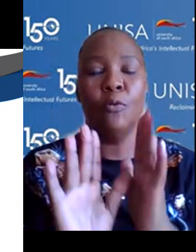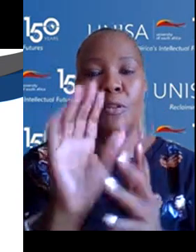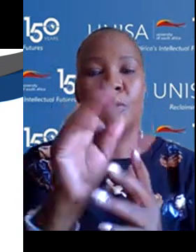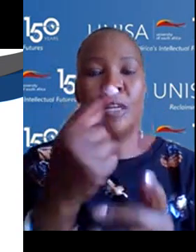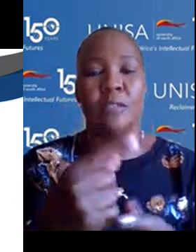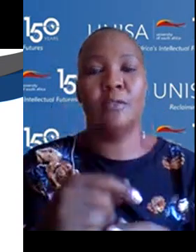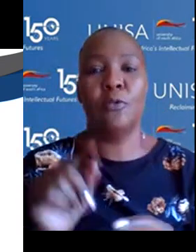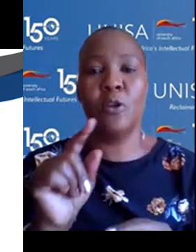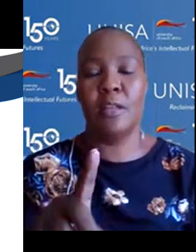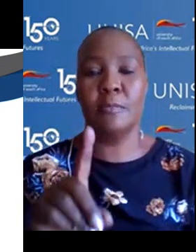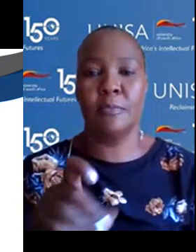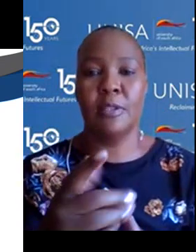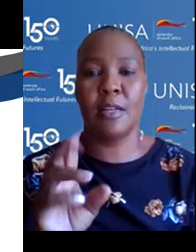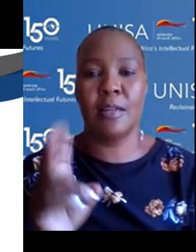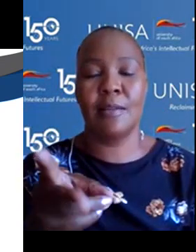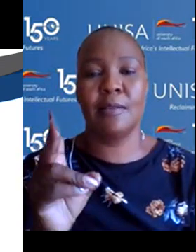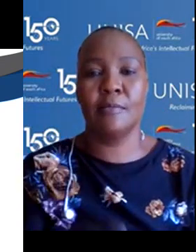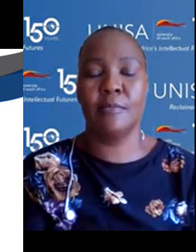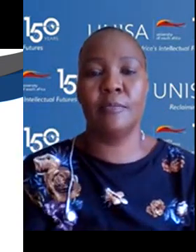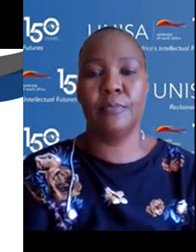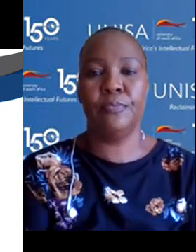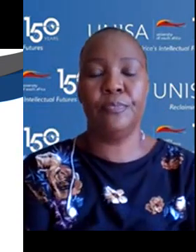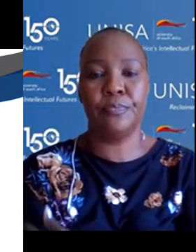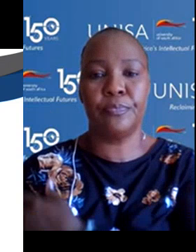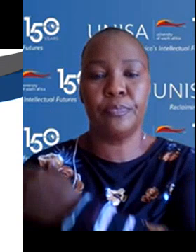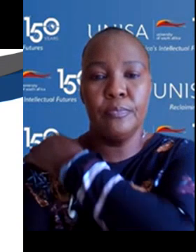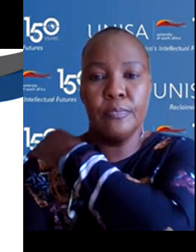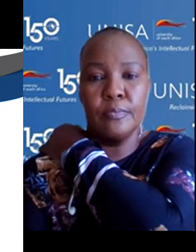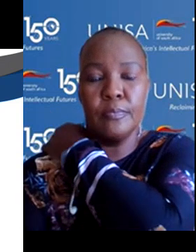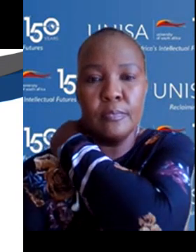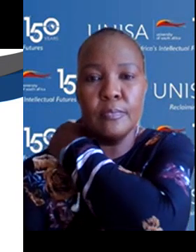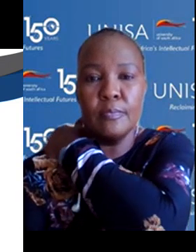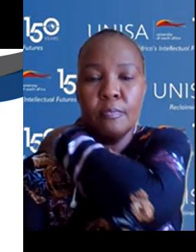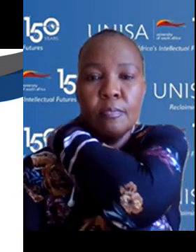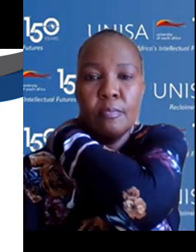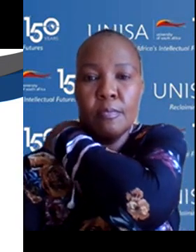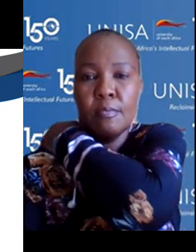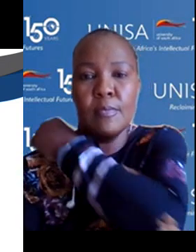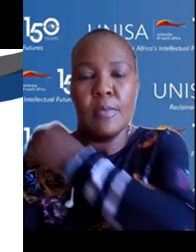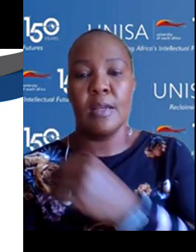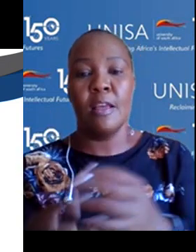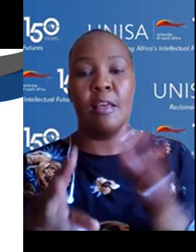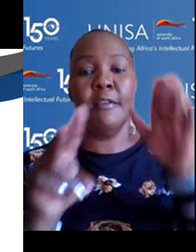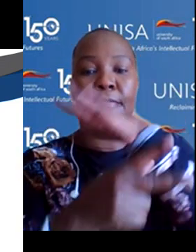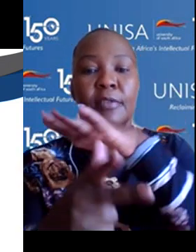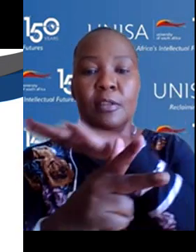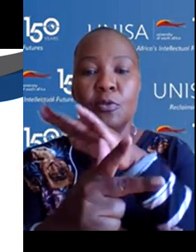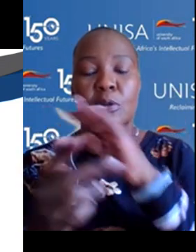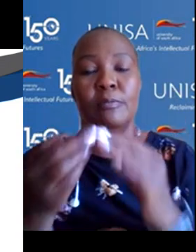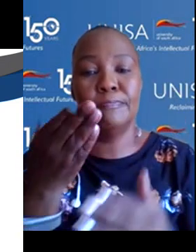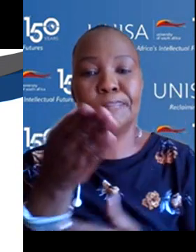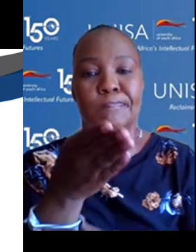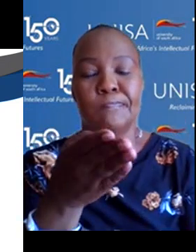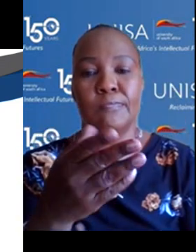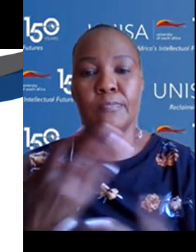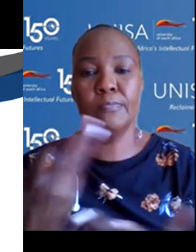on that button again. Then there's a little video icon that is used to switch on the